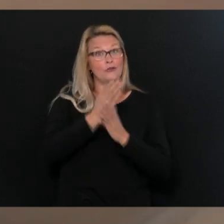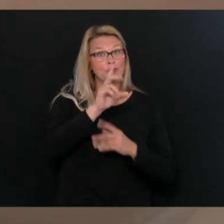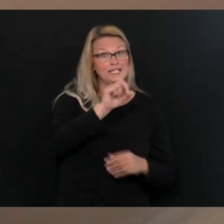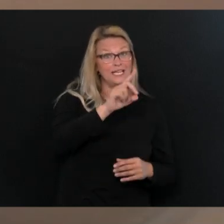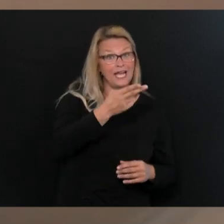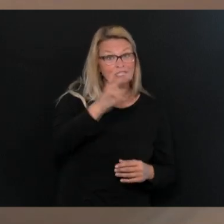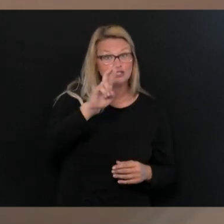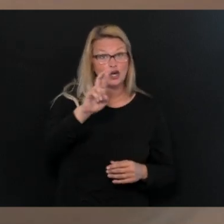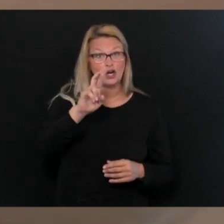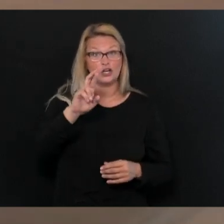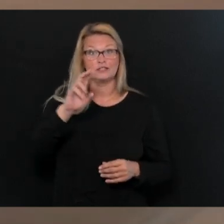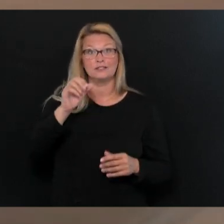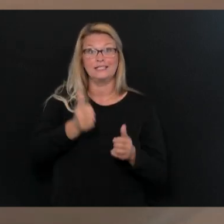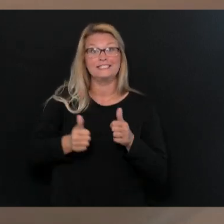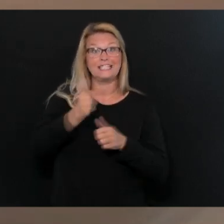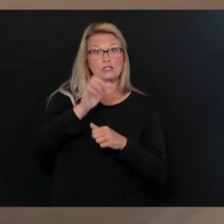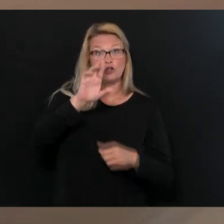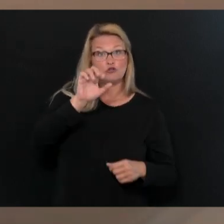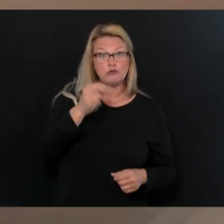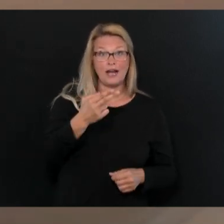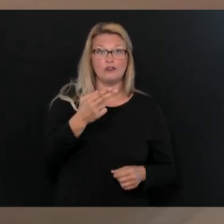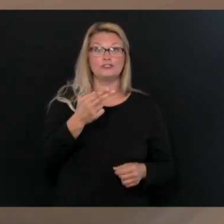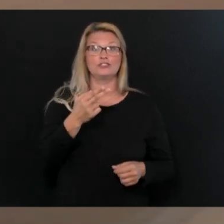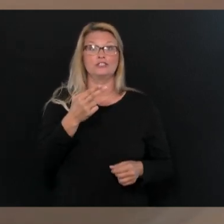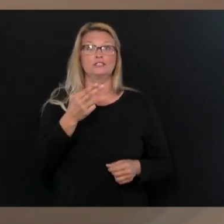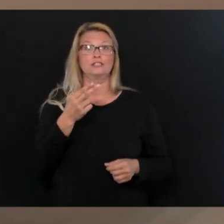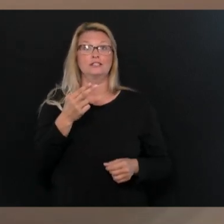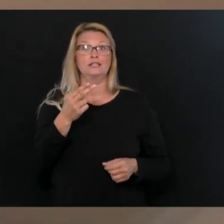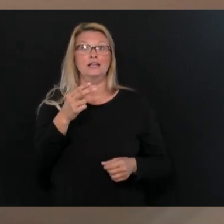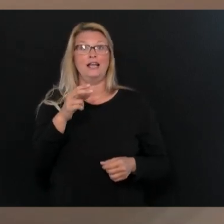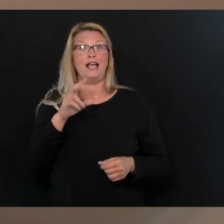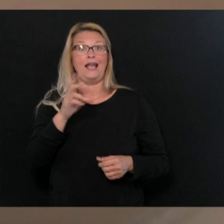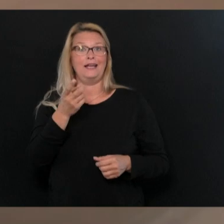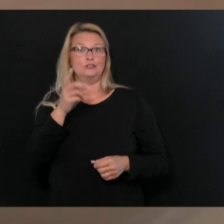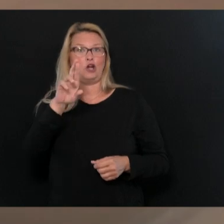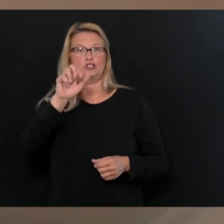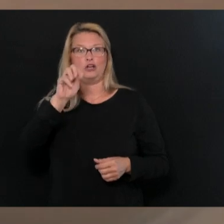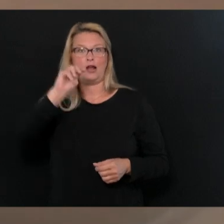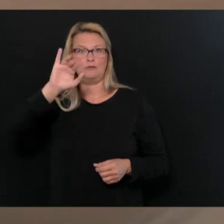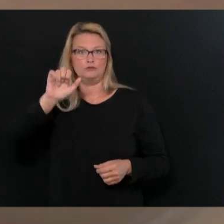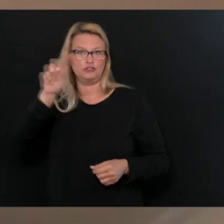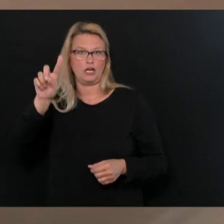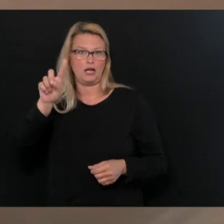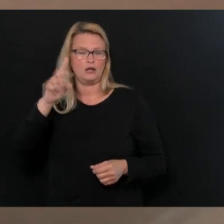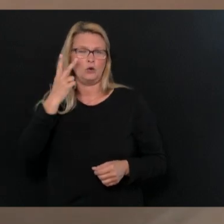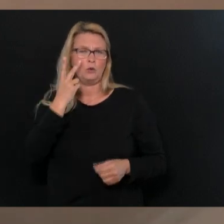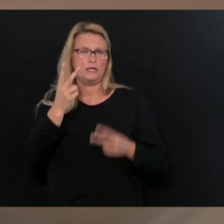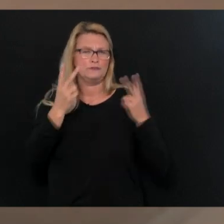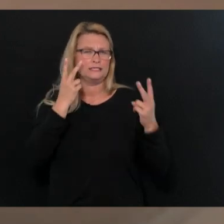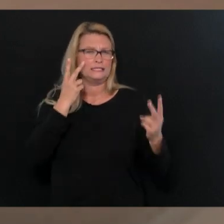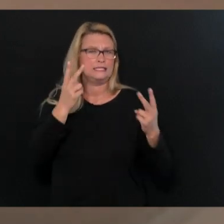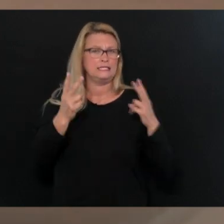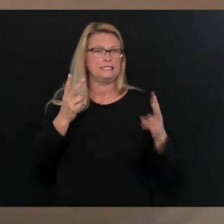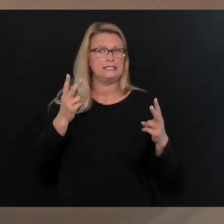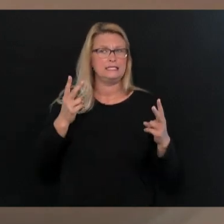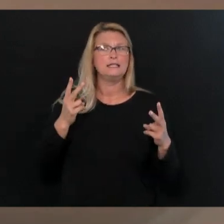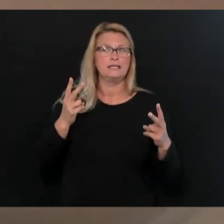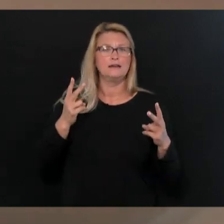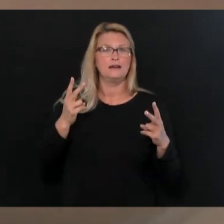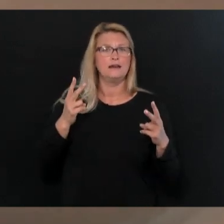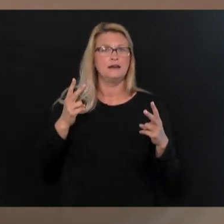DHHR Secretary Crouch and Commissioner Amjad, we've had ongoing calls with